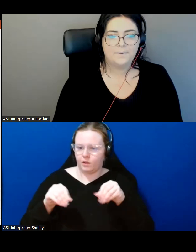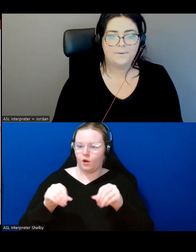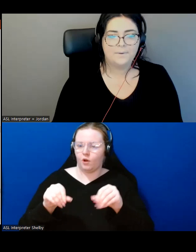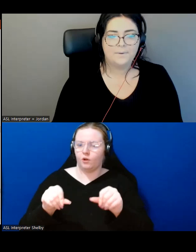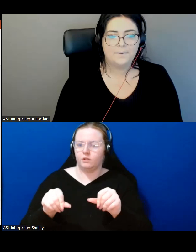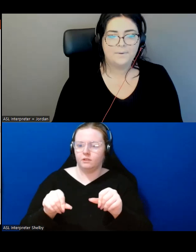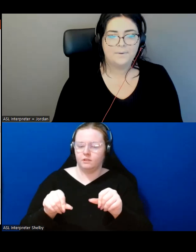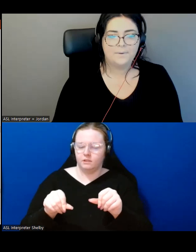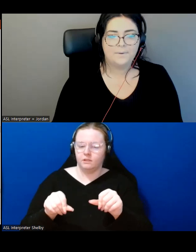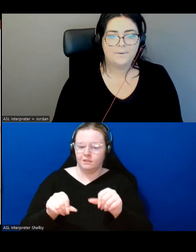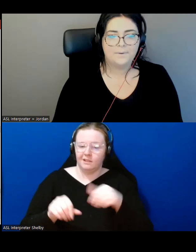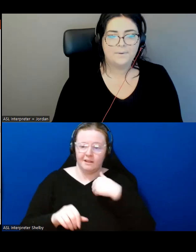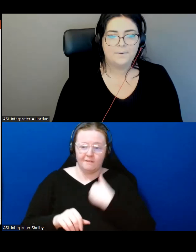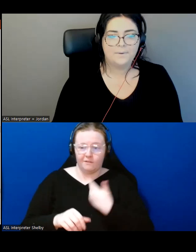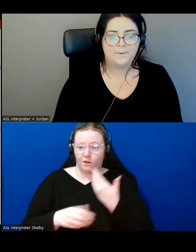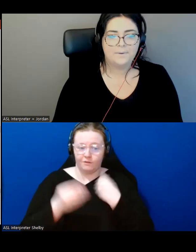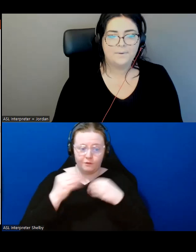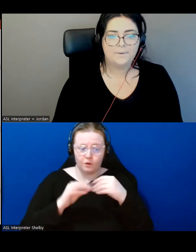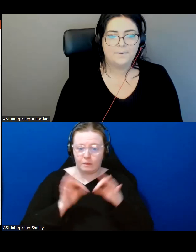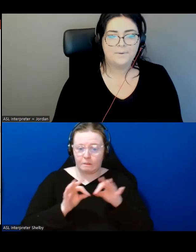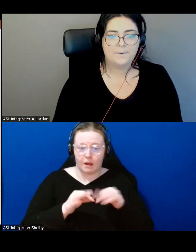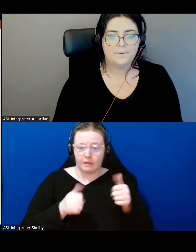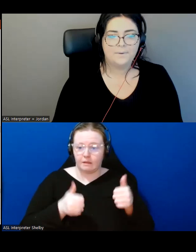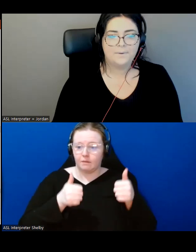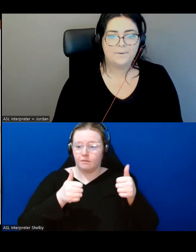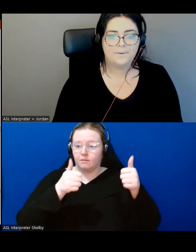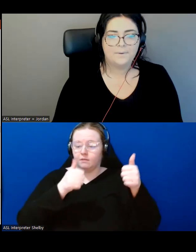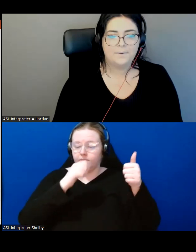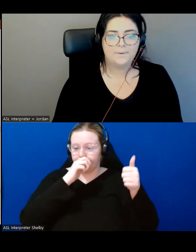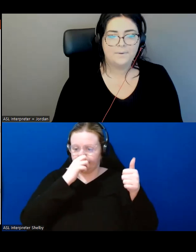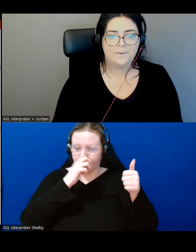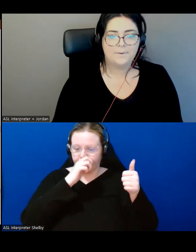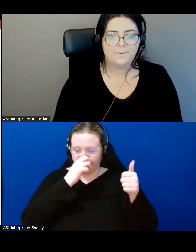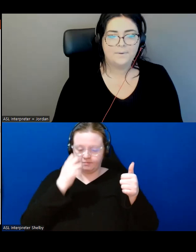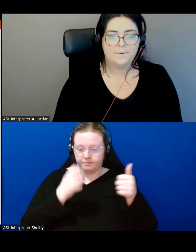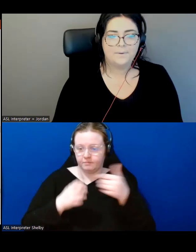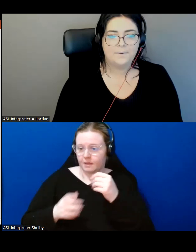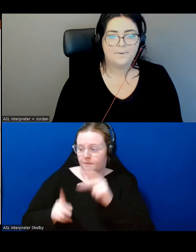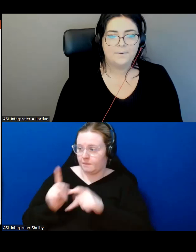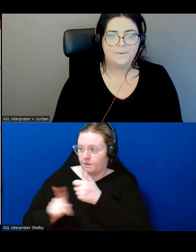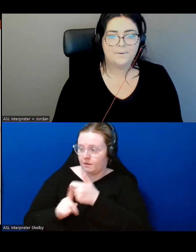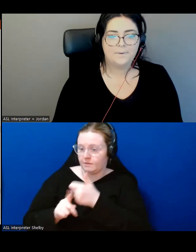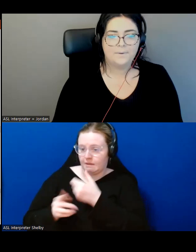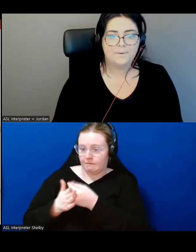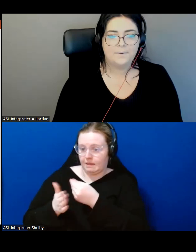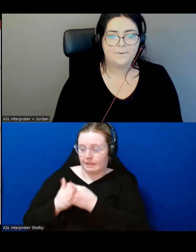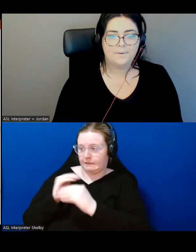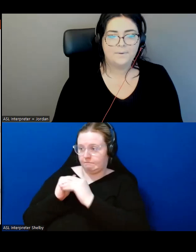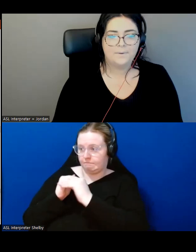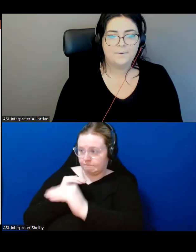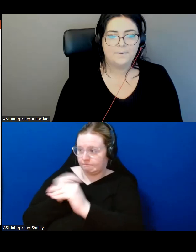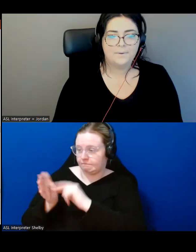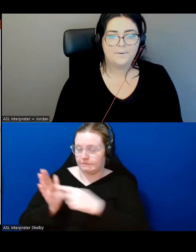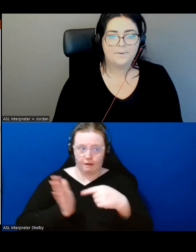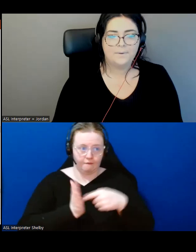with the cost of foods and those types of things, which fixed incomes is a big, I guess, issue for everyone,